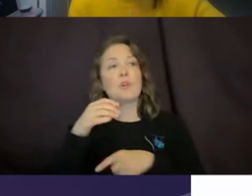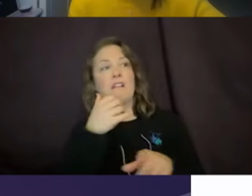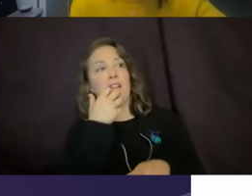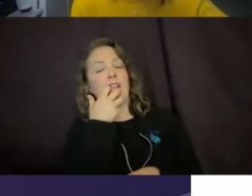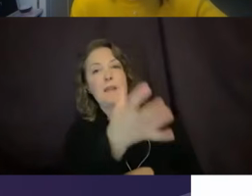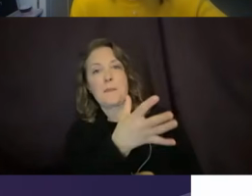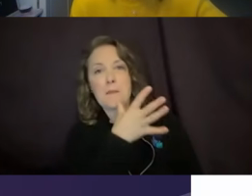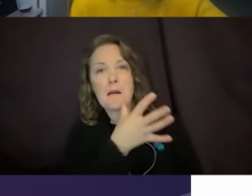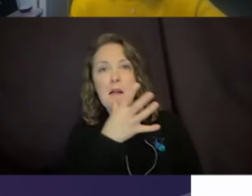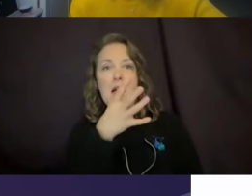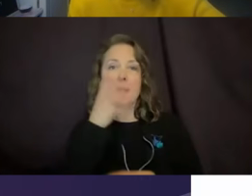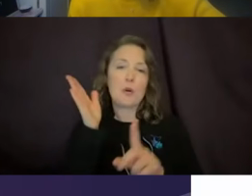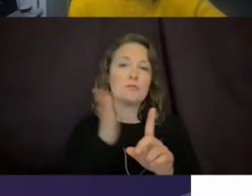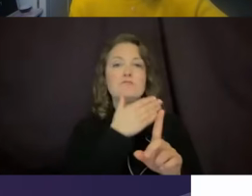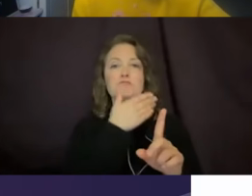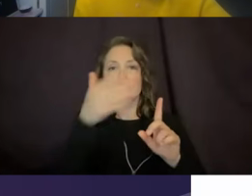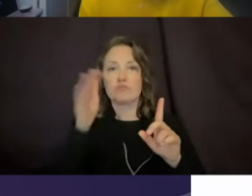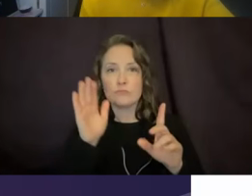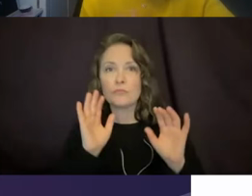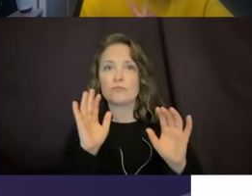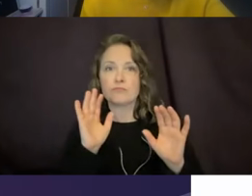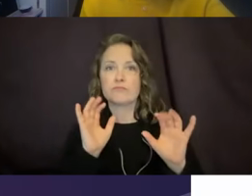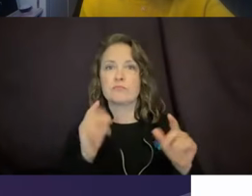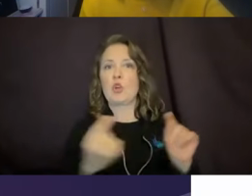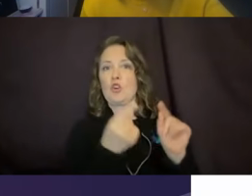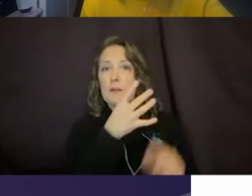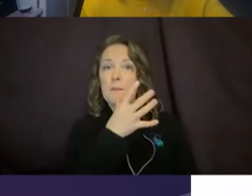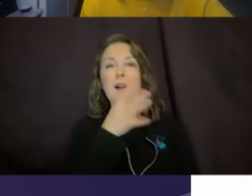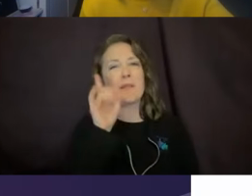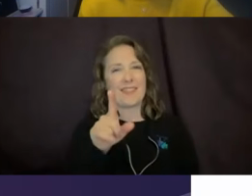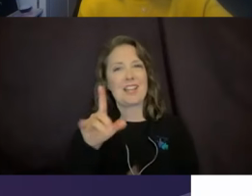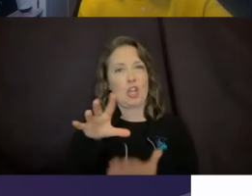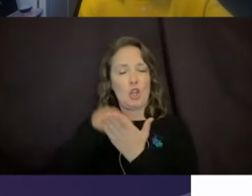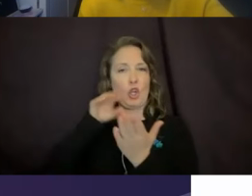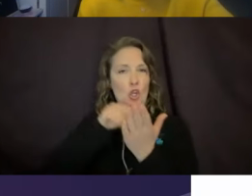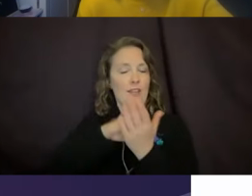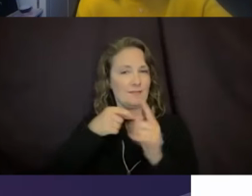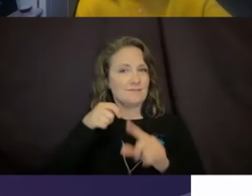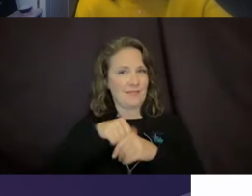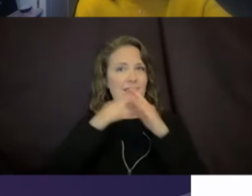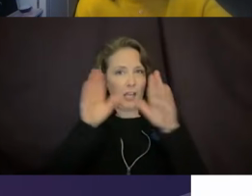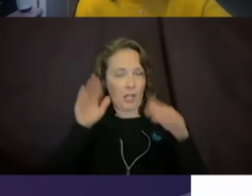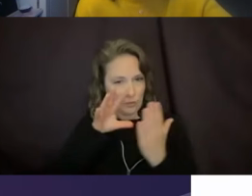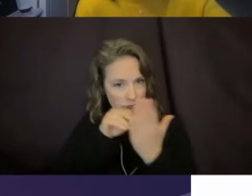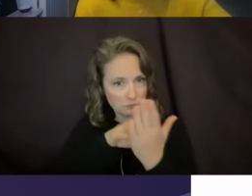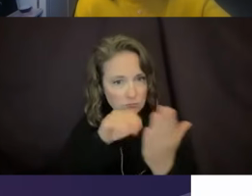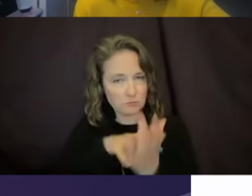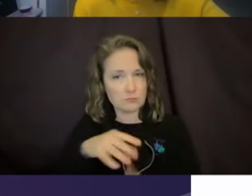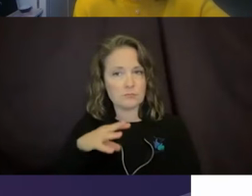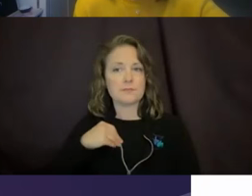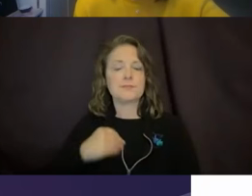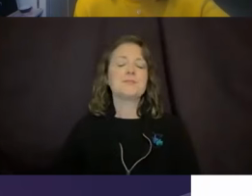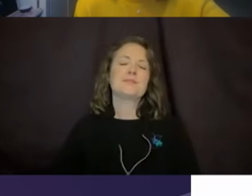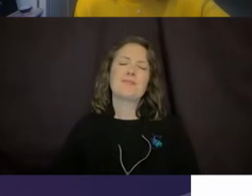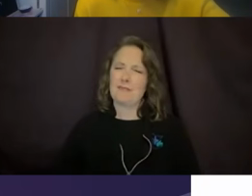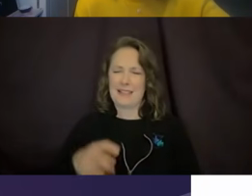or, slapping and hitting them. And a lot of that is learned, right? That's a learned behavior. And it can be really difficult to